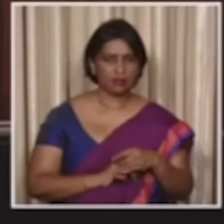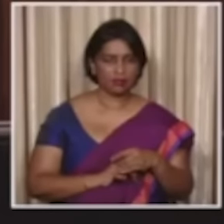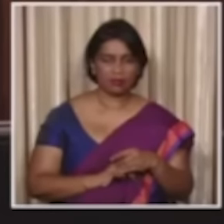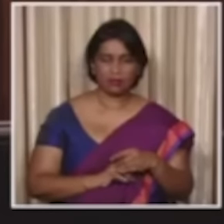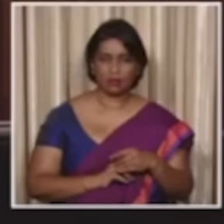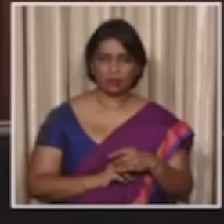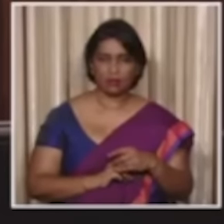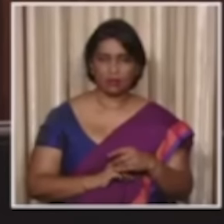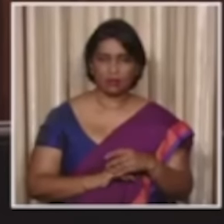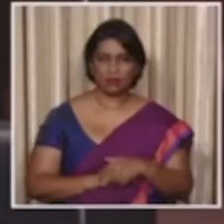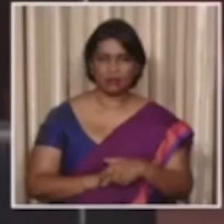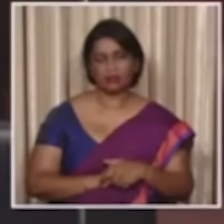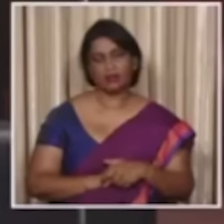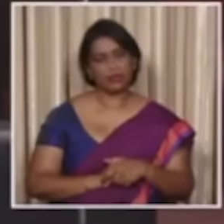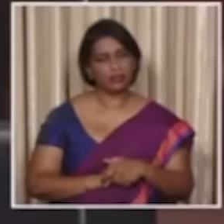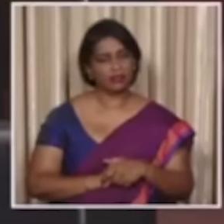your...